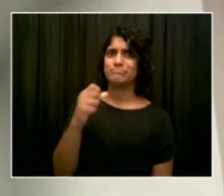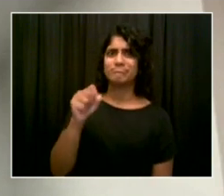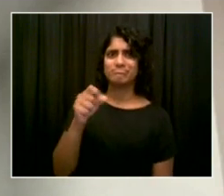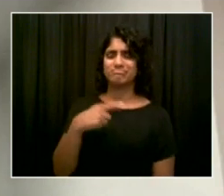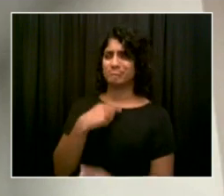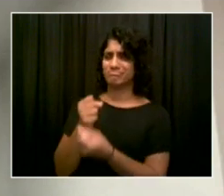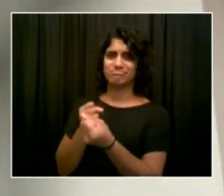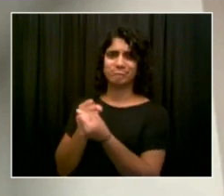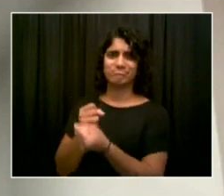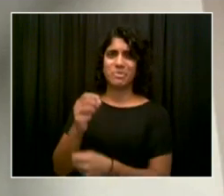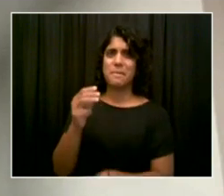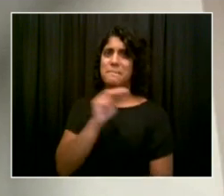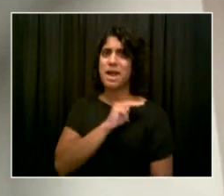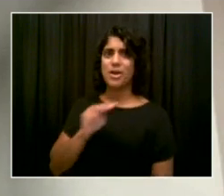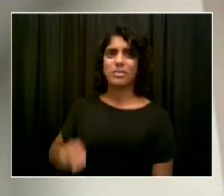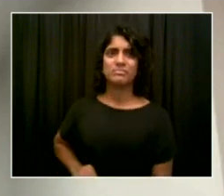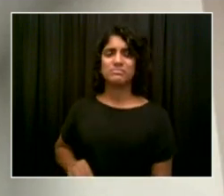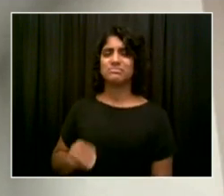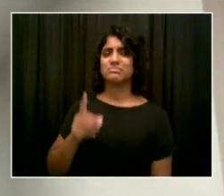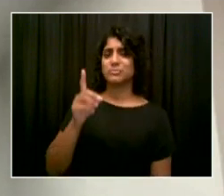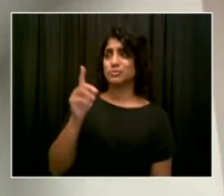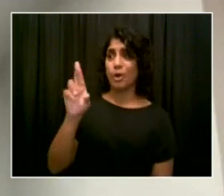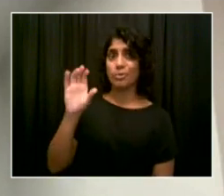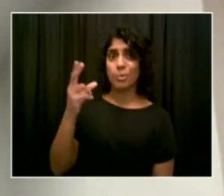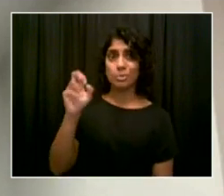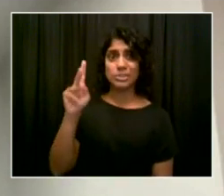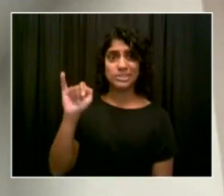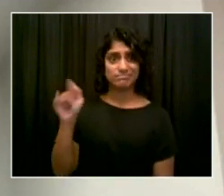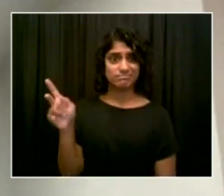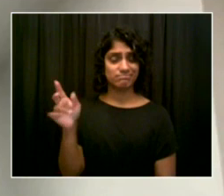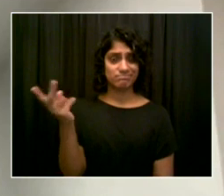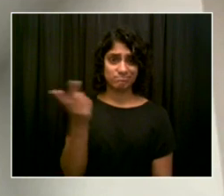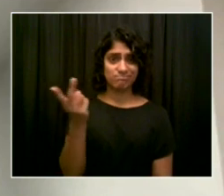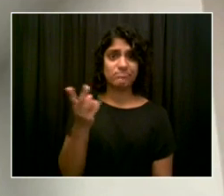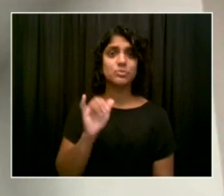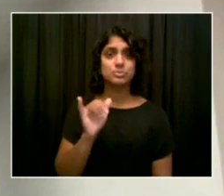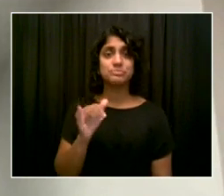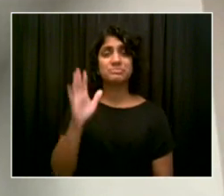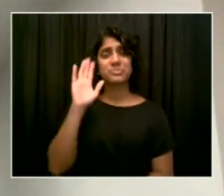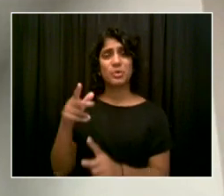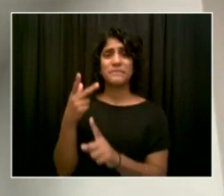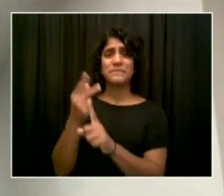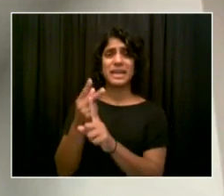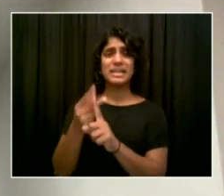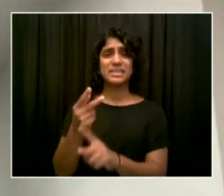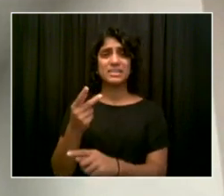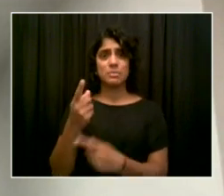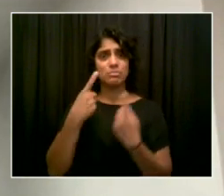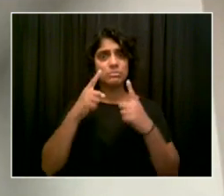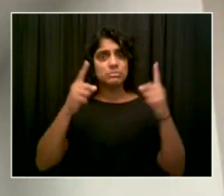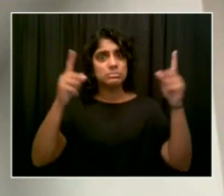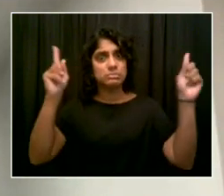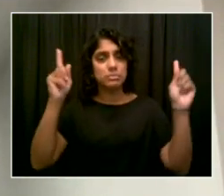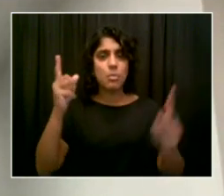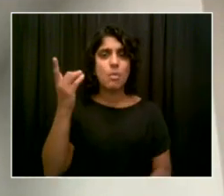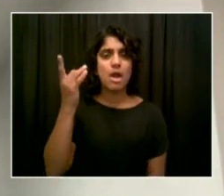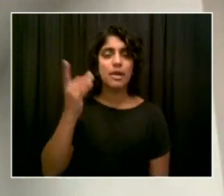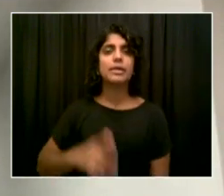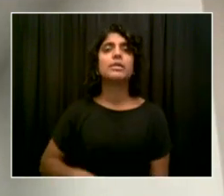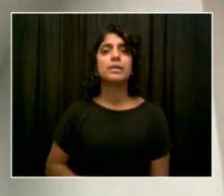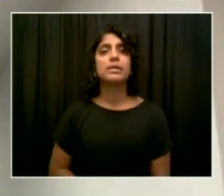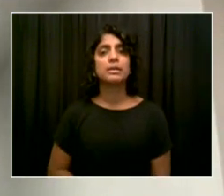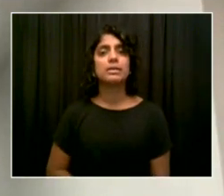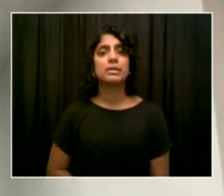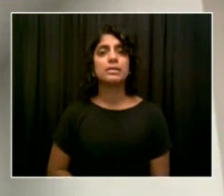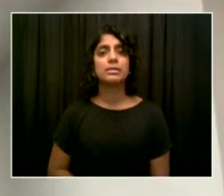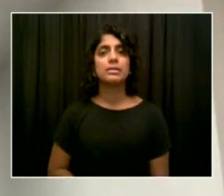we know that vaccines are incredibly effective, but we also know that this new strain of the virus